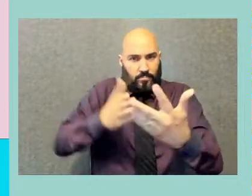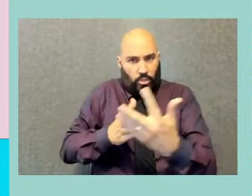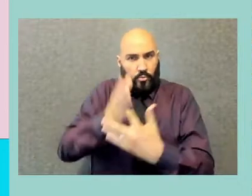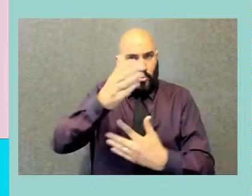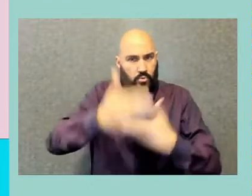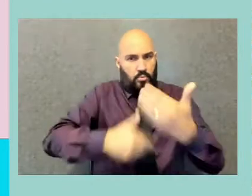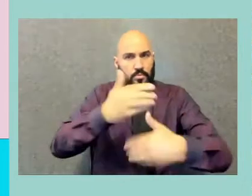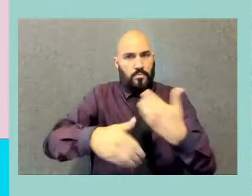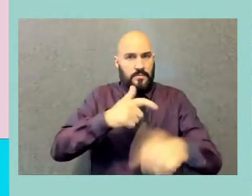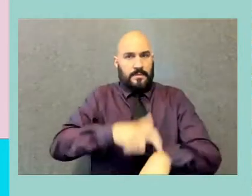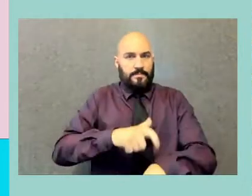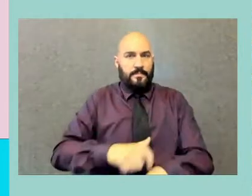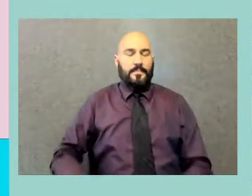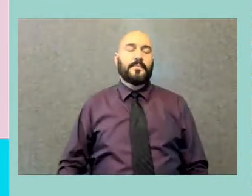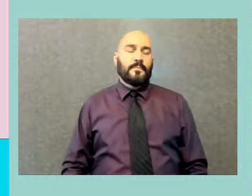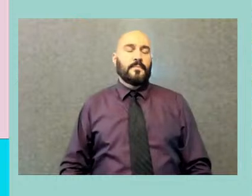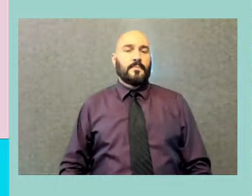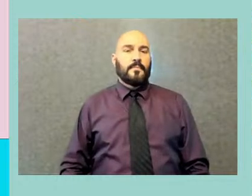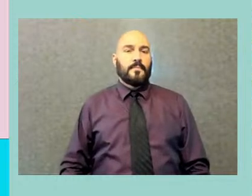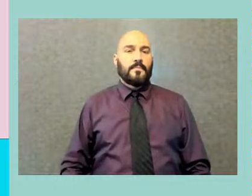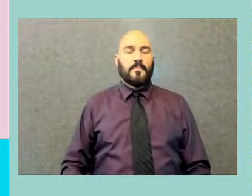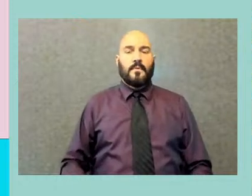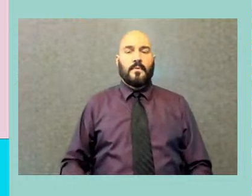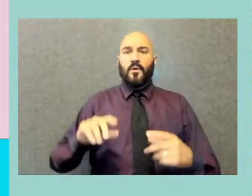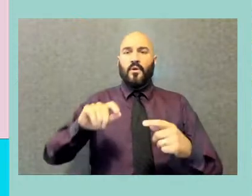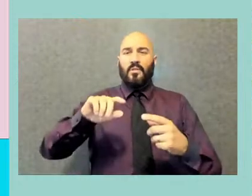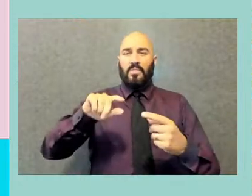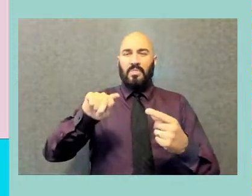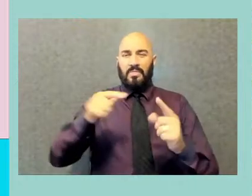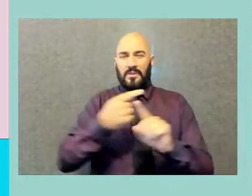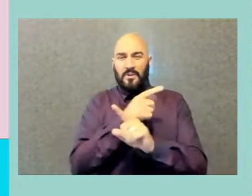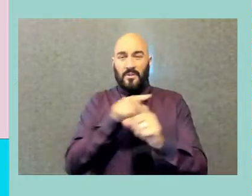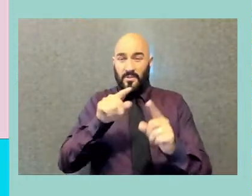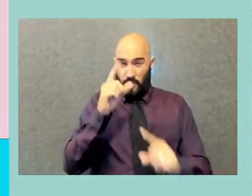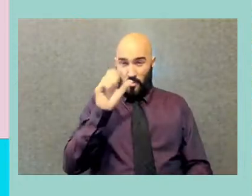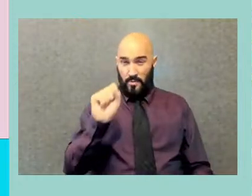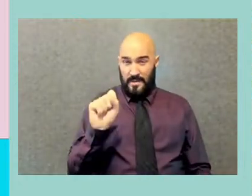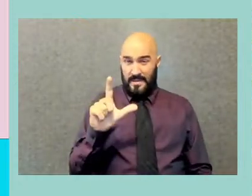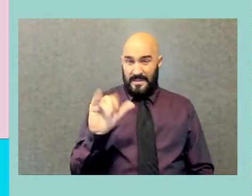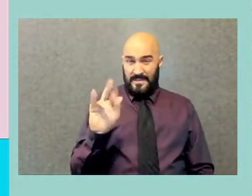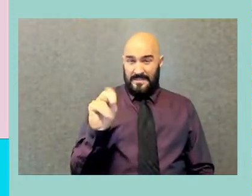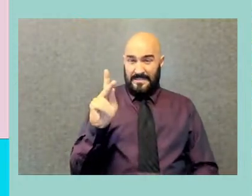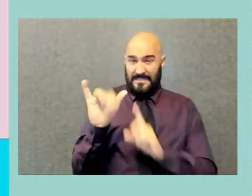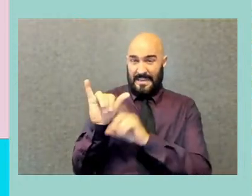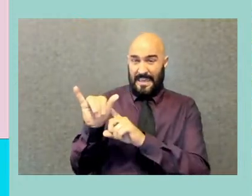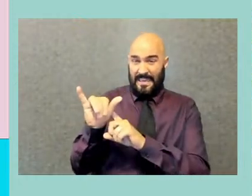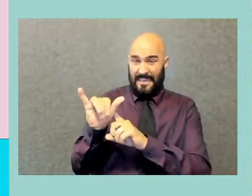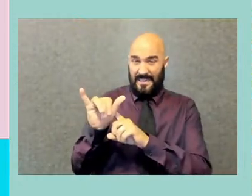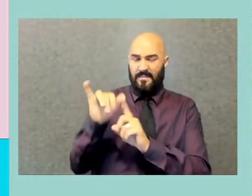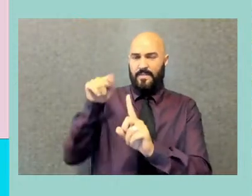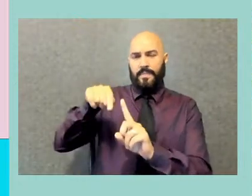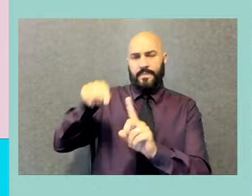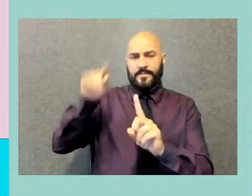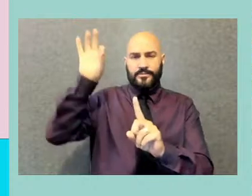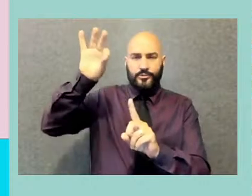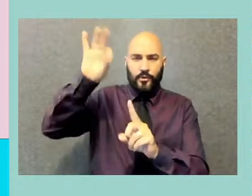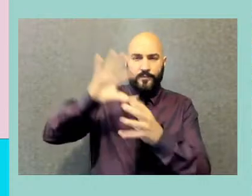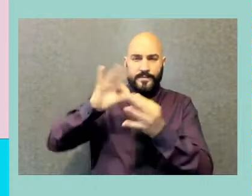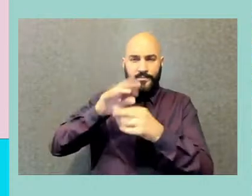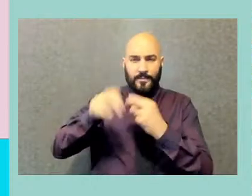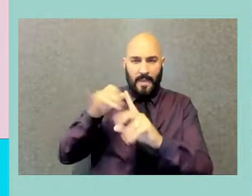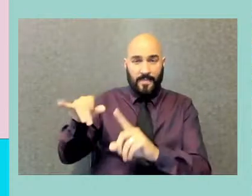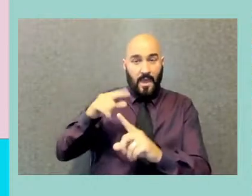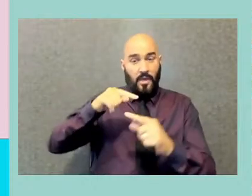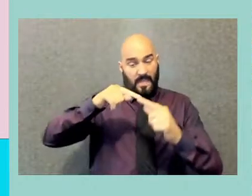The twists and tangles of a slinky, the object of which this service is based upon, mimic the twists and tangles of